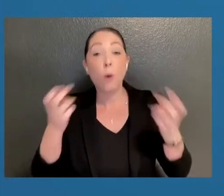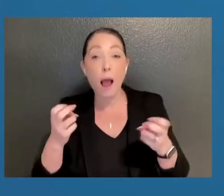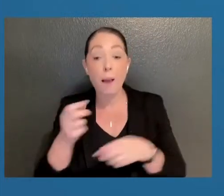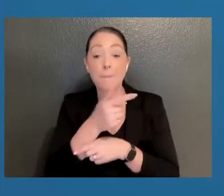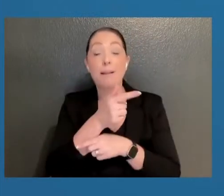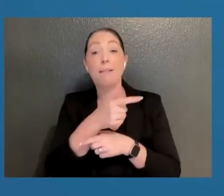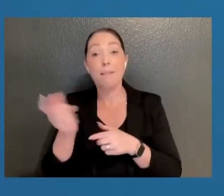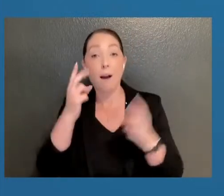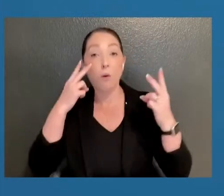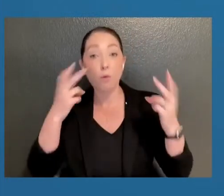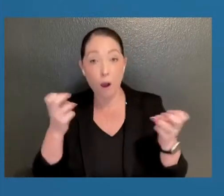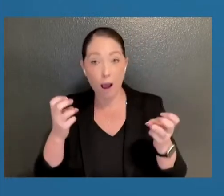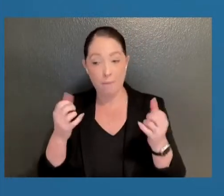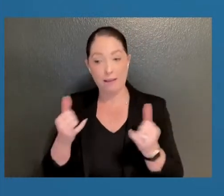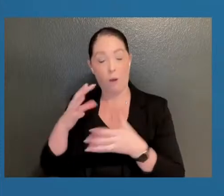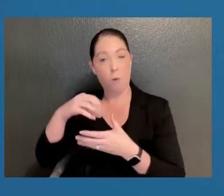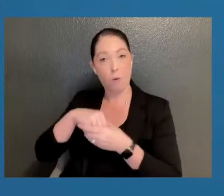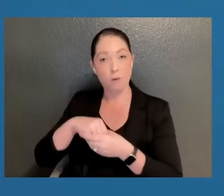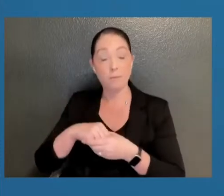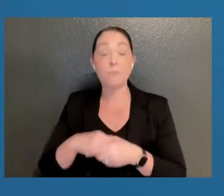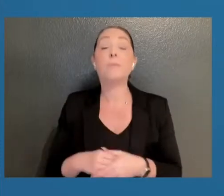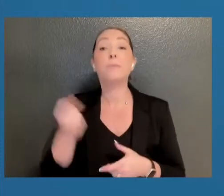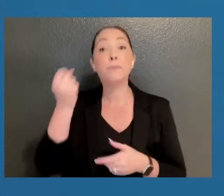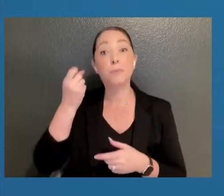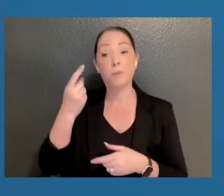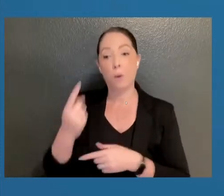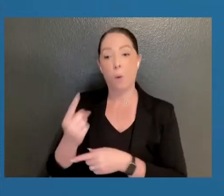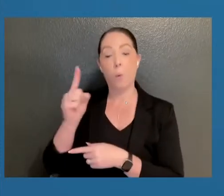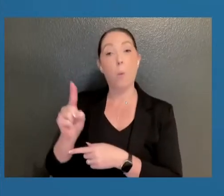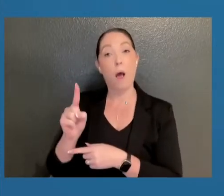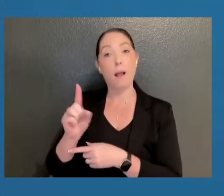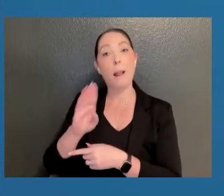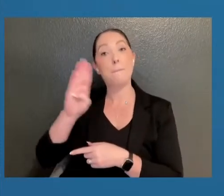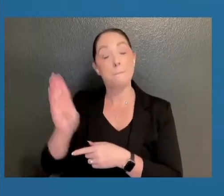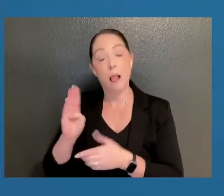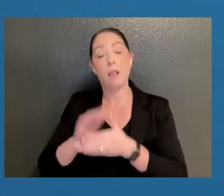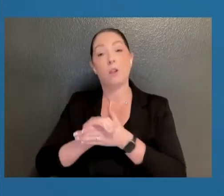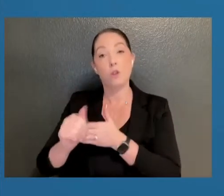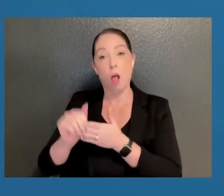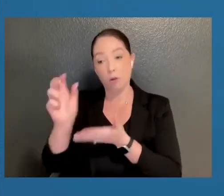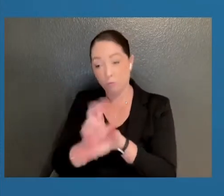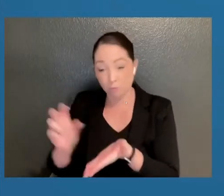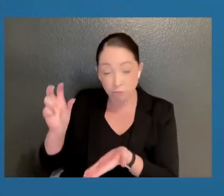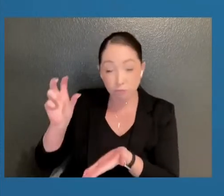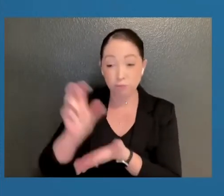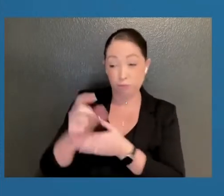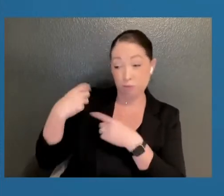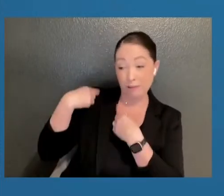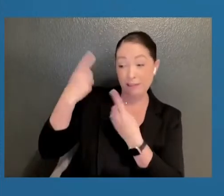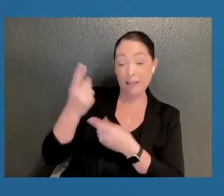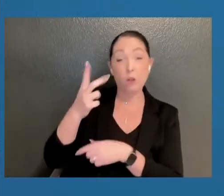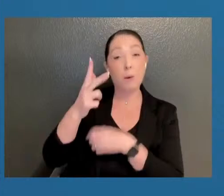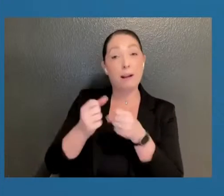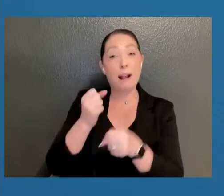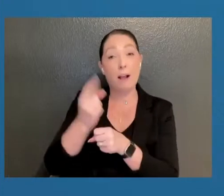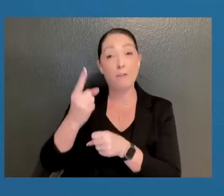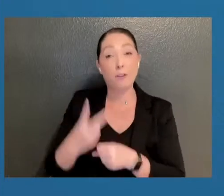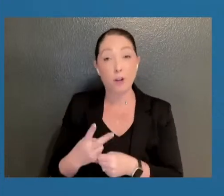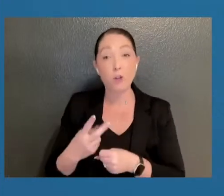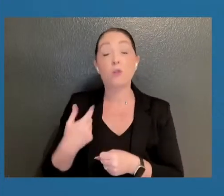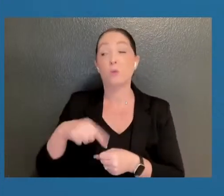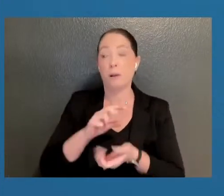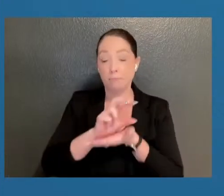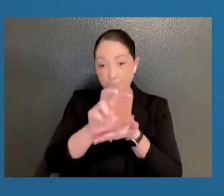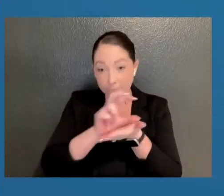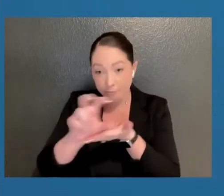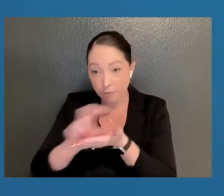than $1 billion in public funding since I became governor just 3.5 years ago, investing in our district